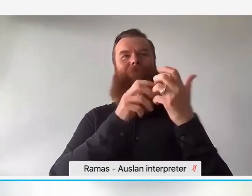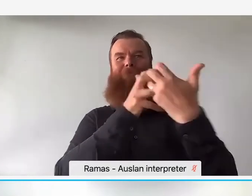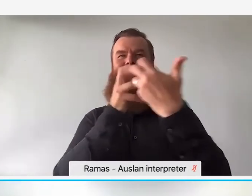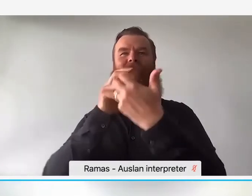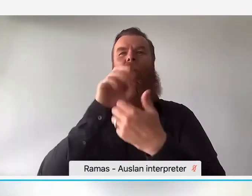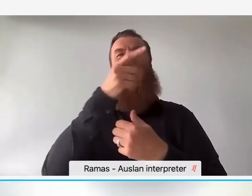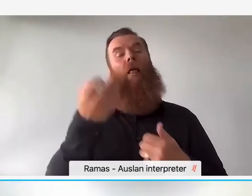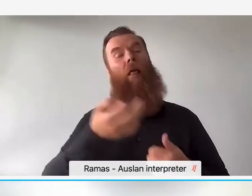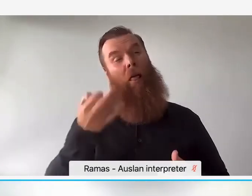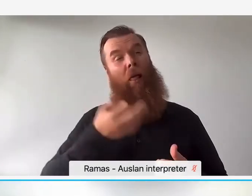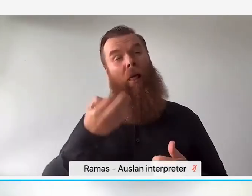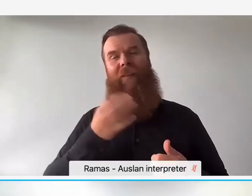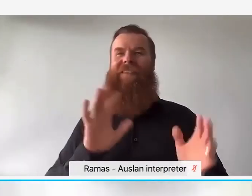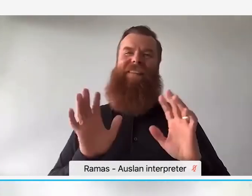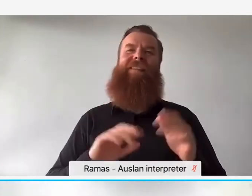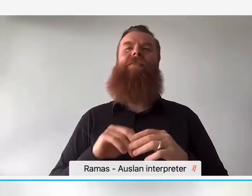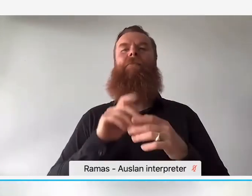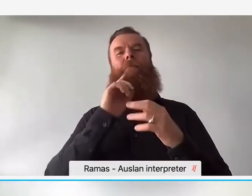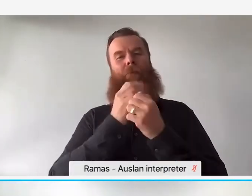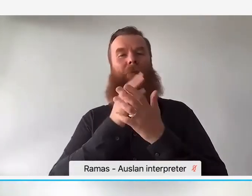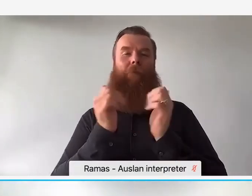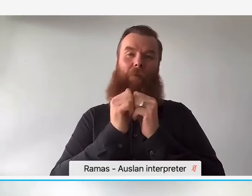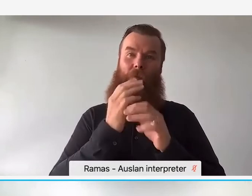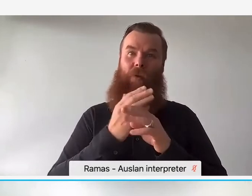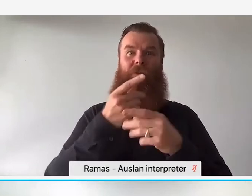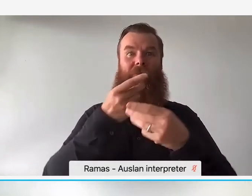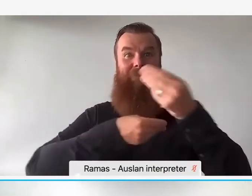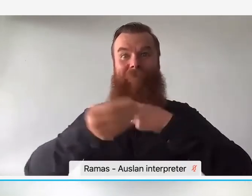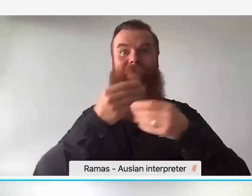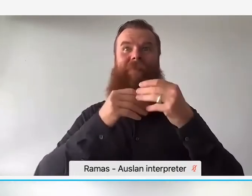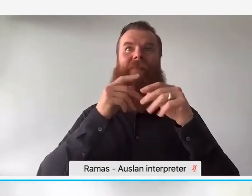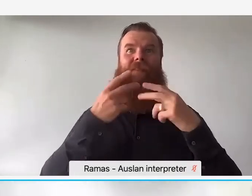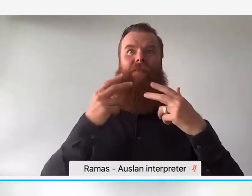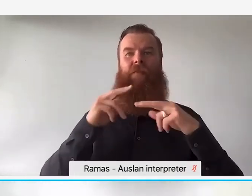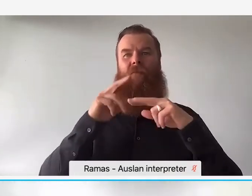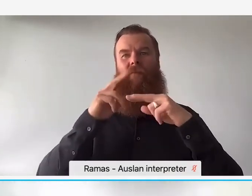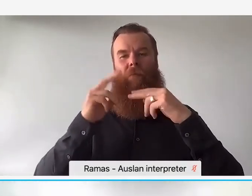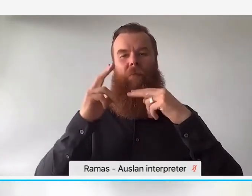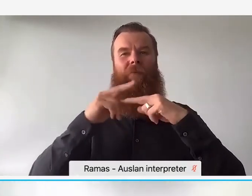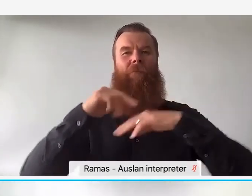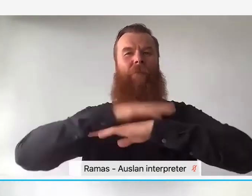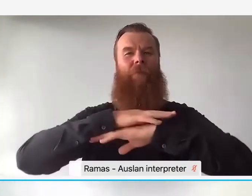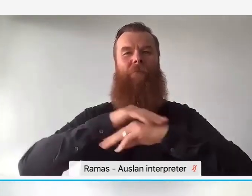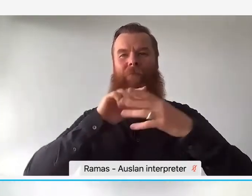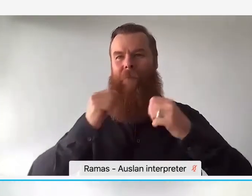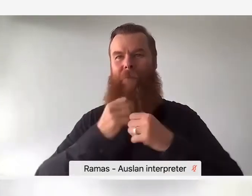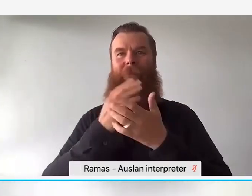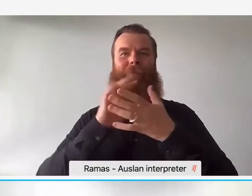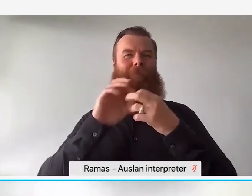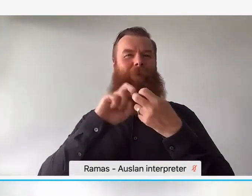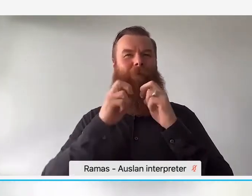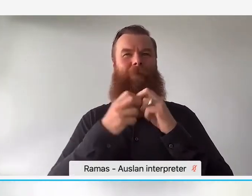Different document exchange platforms presented some challenges for us in Bolton Clark. Kiribati preferred the use of